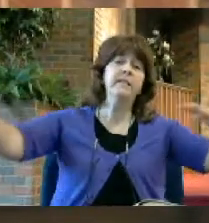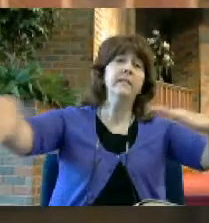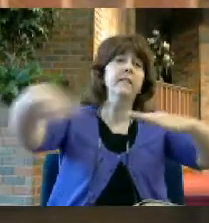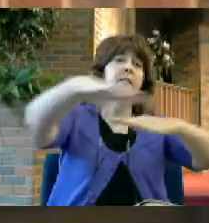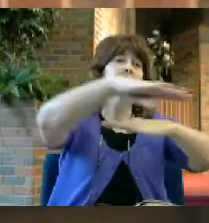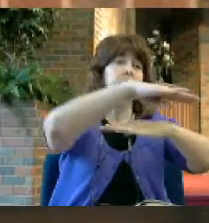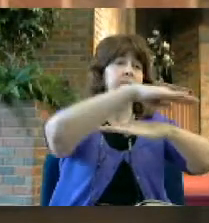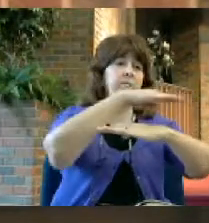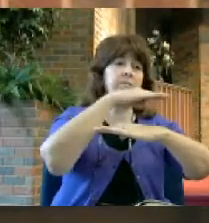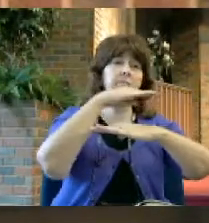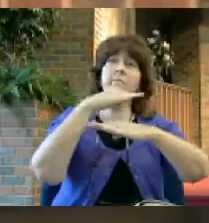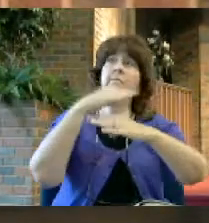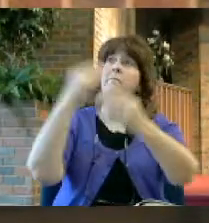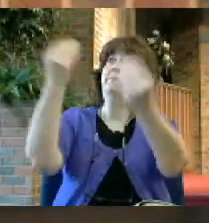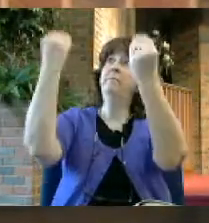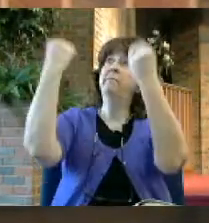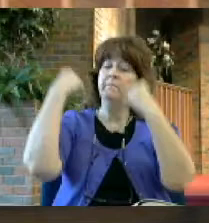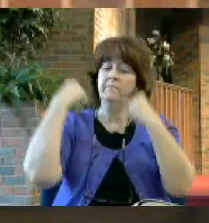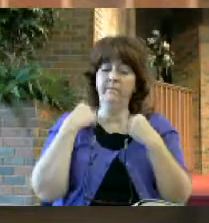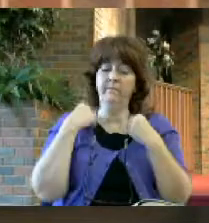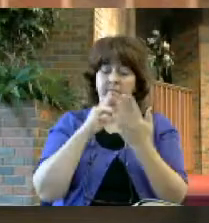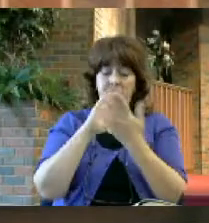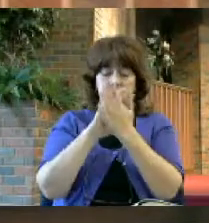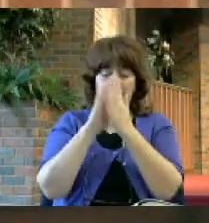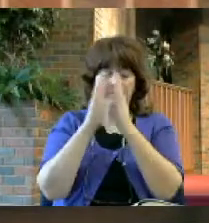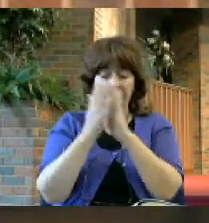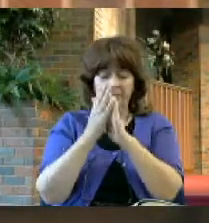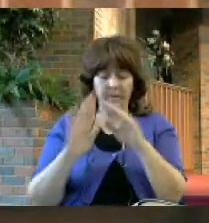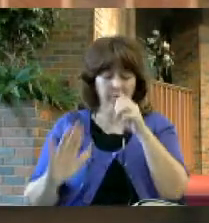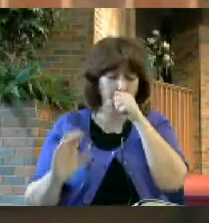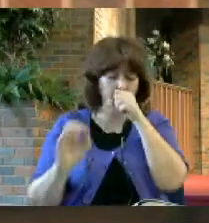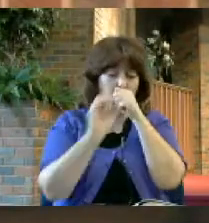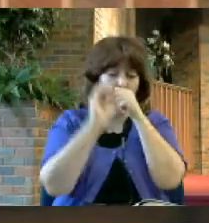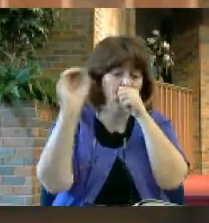give me your peace, O